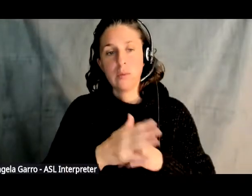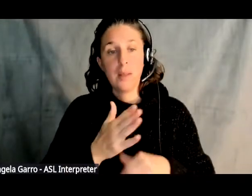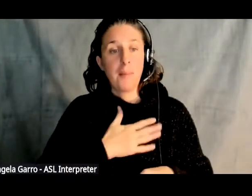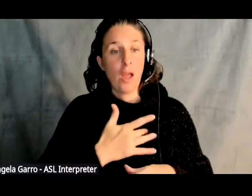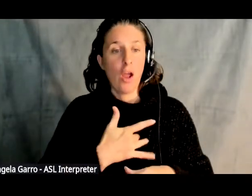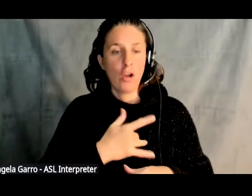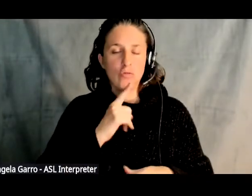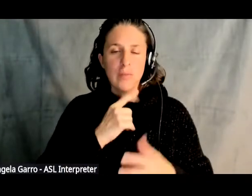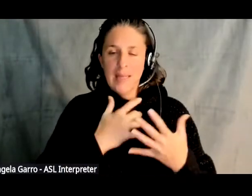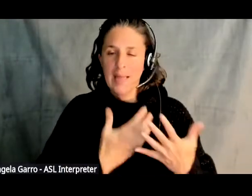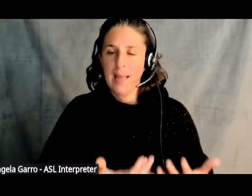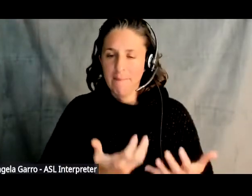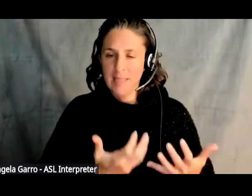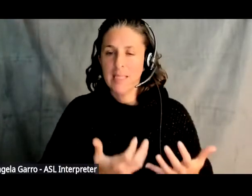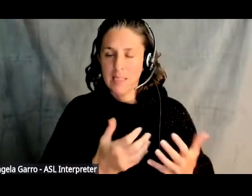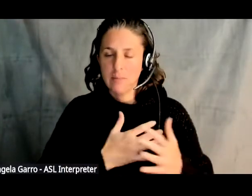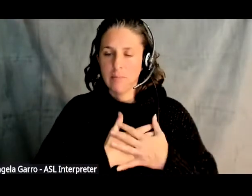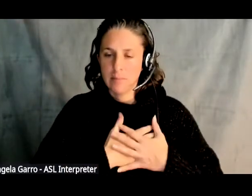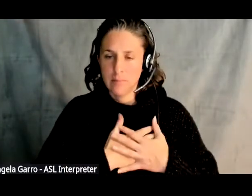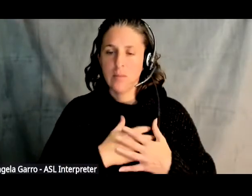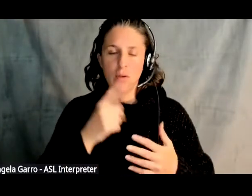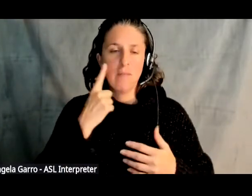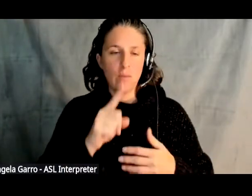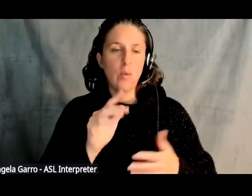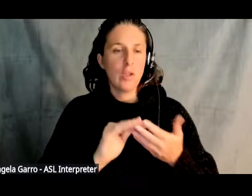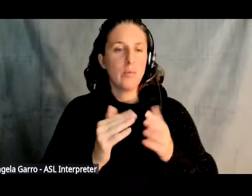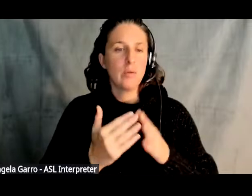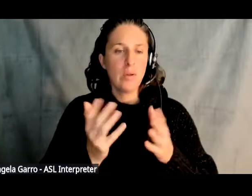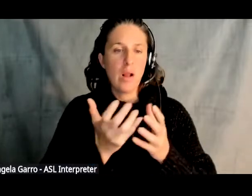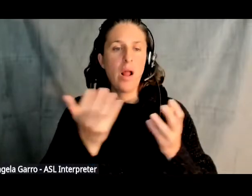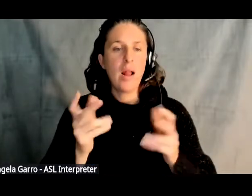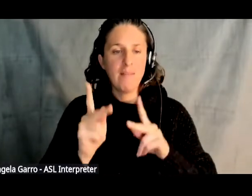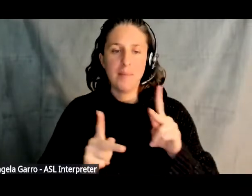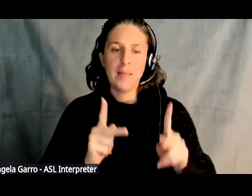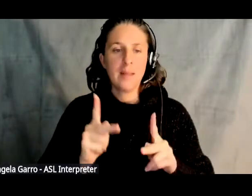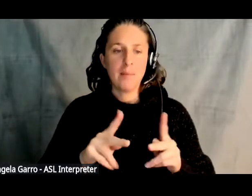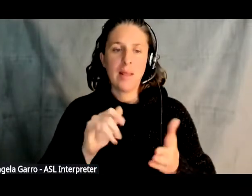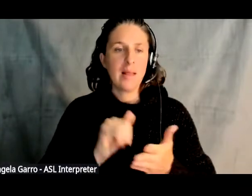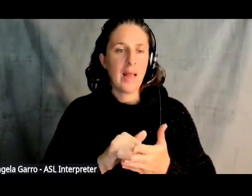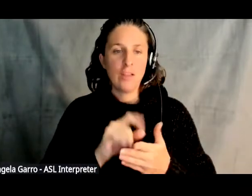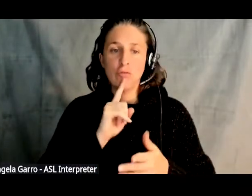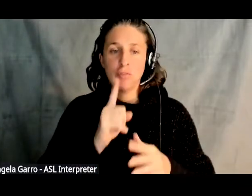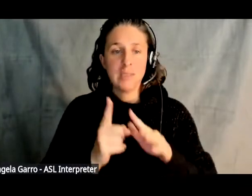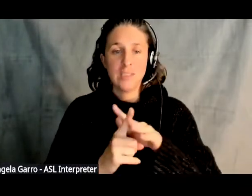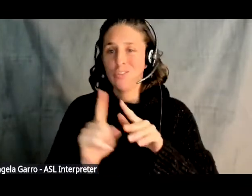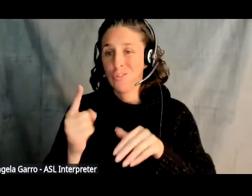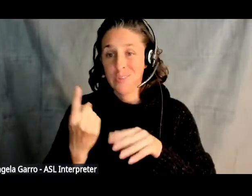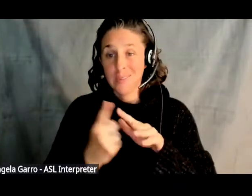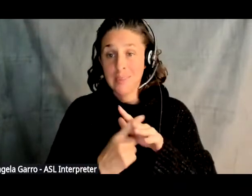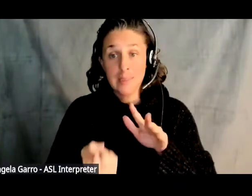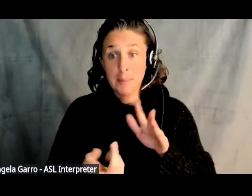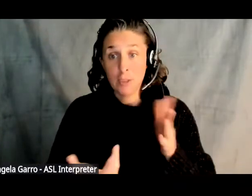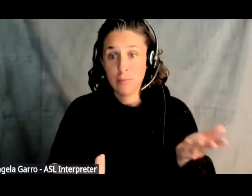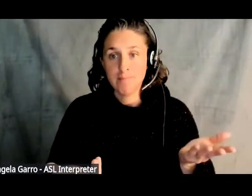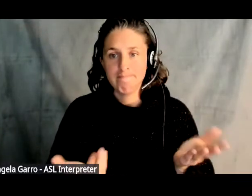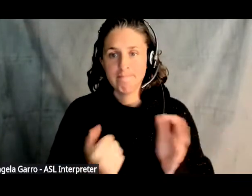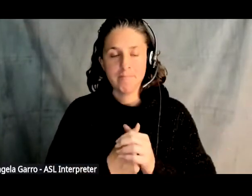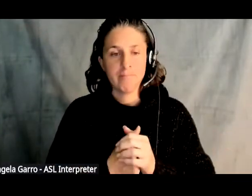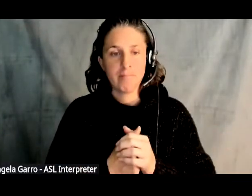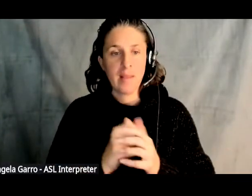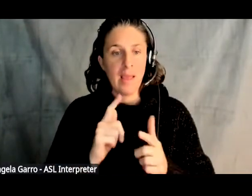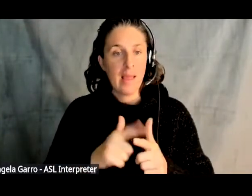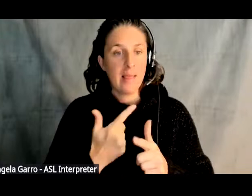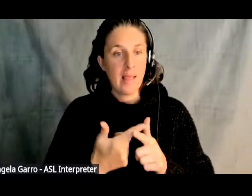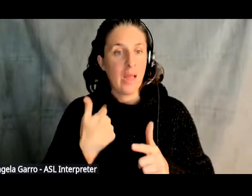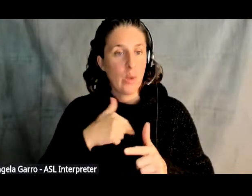really heavy for our community. There's been a lot of people that have just disappeared, and then we hear that they